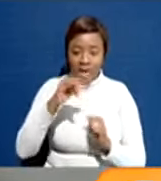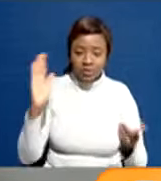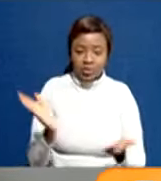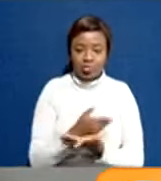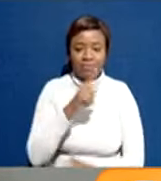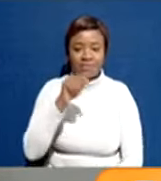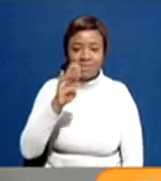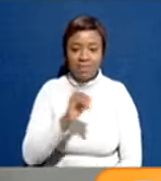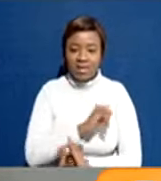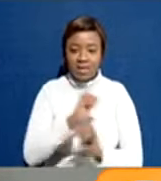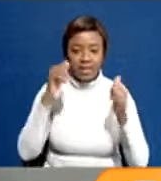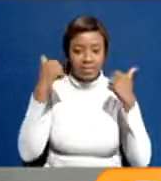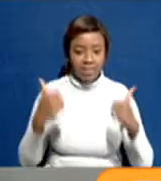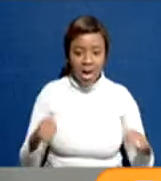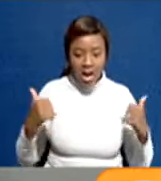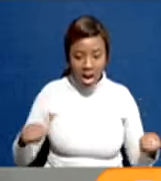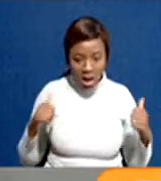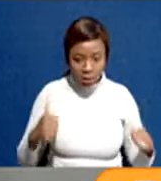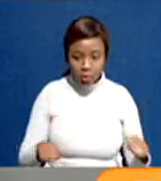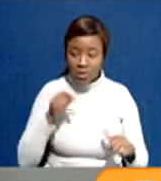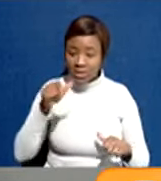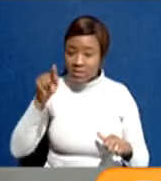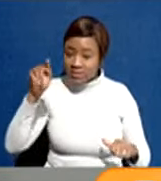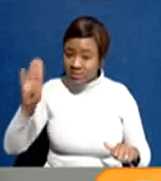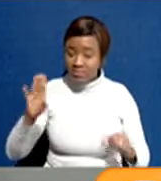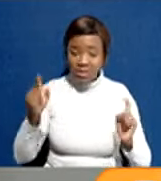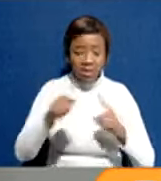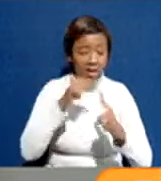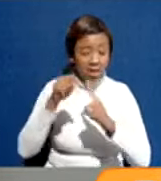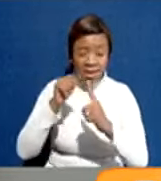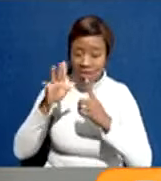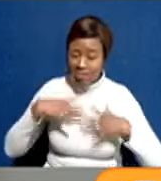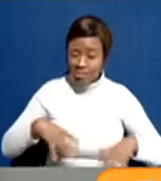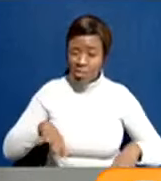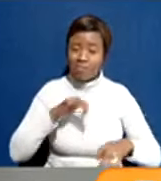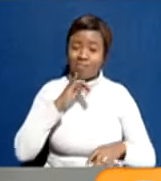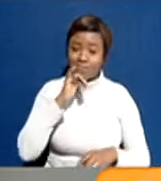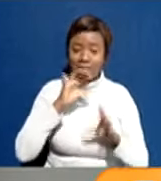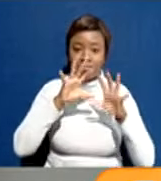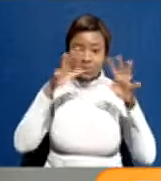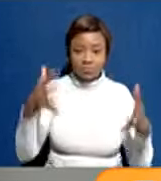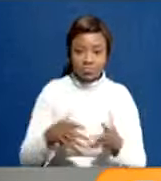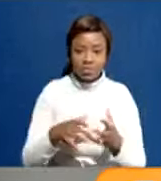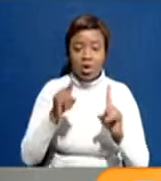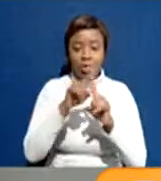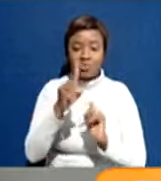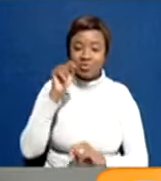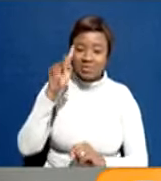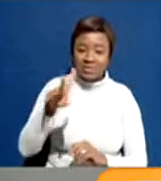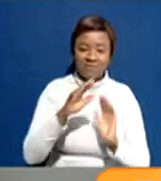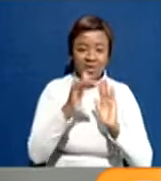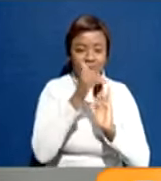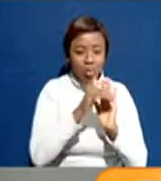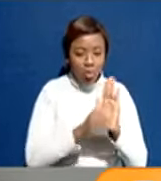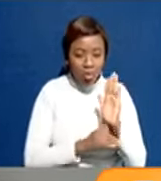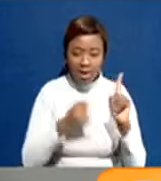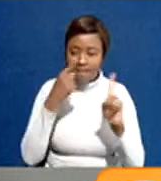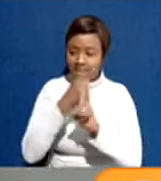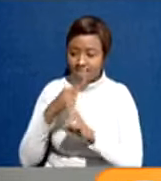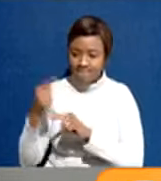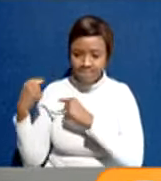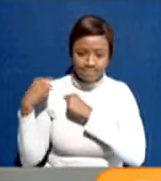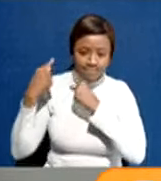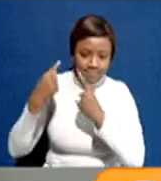infectious disease that is claiming lives across the globe. While TB programs have historically used directly